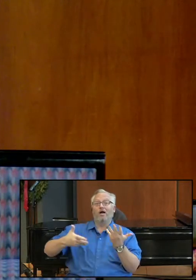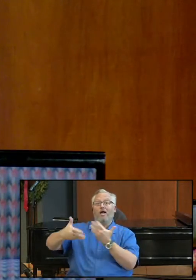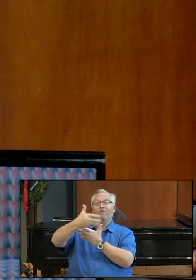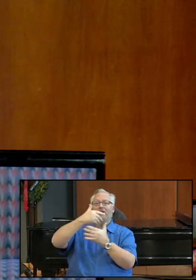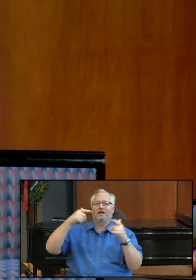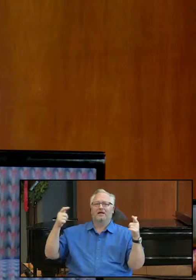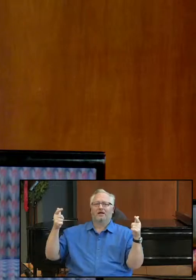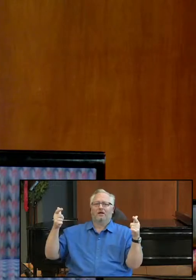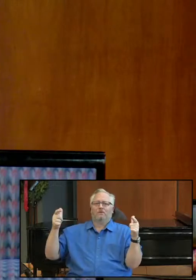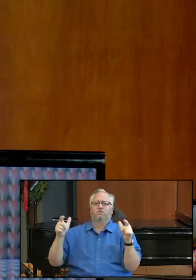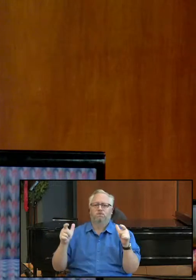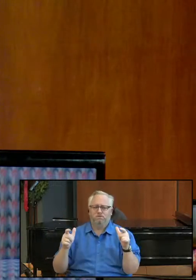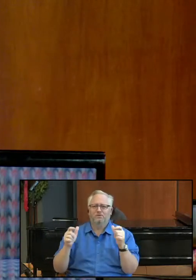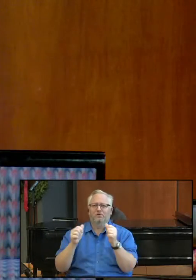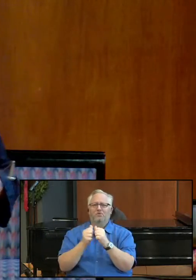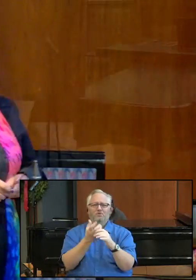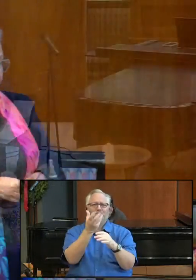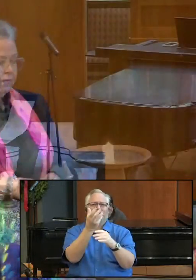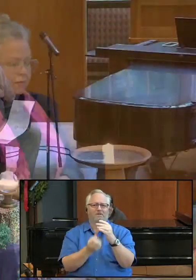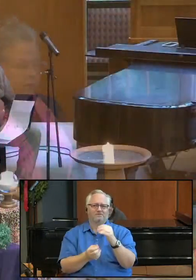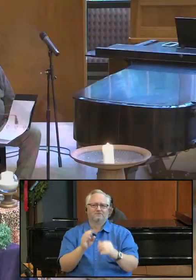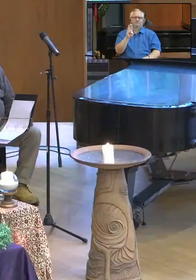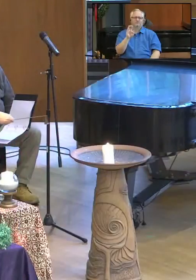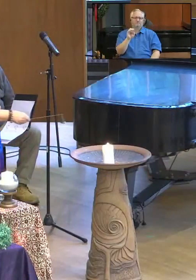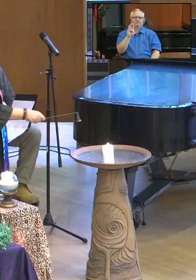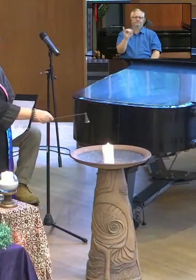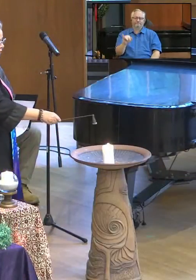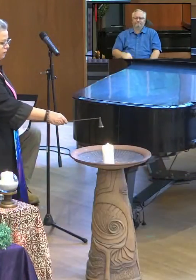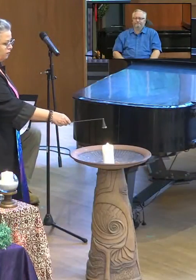diminished by her loss.